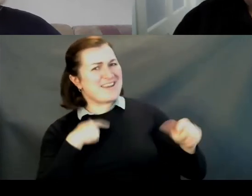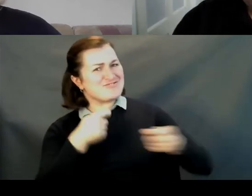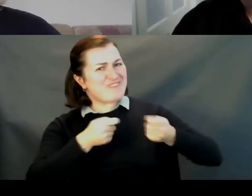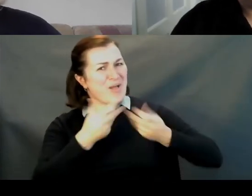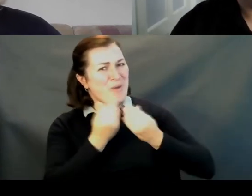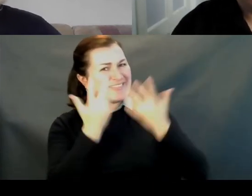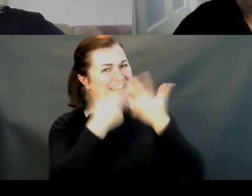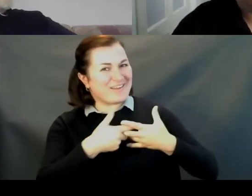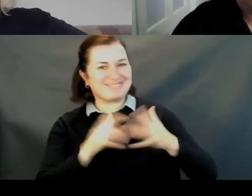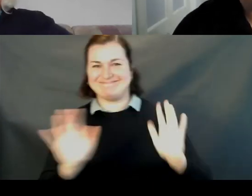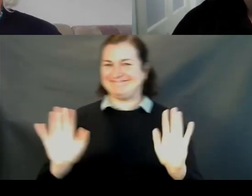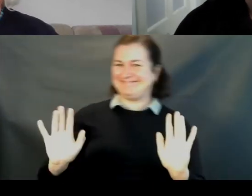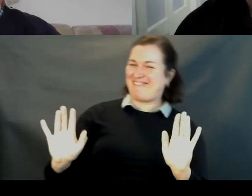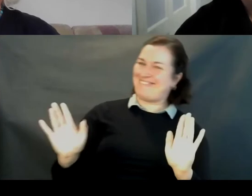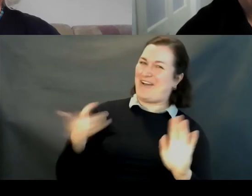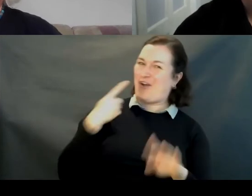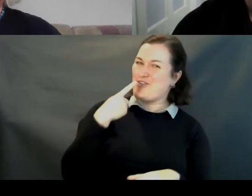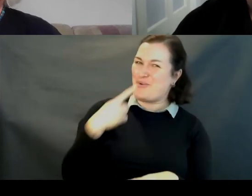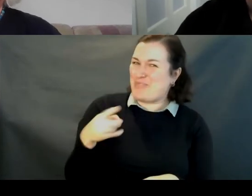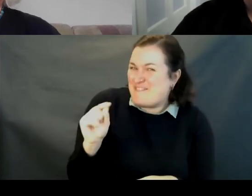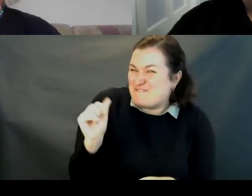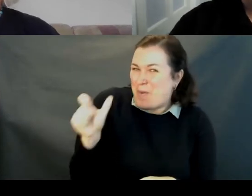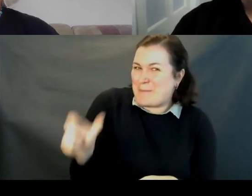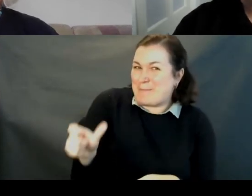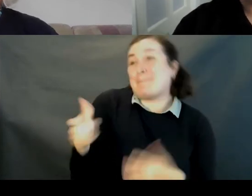I don't tell many people, but now I'm telling everyone.